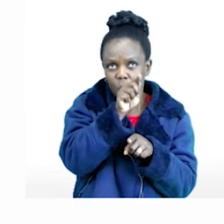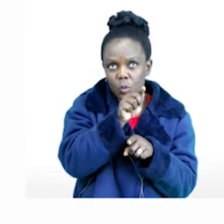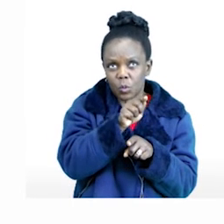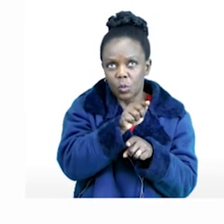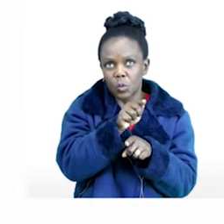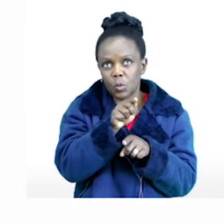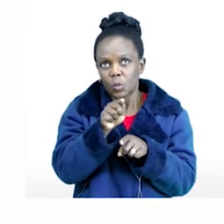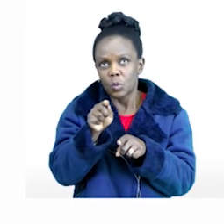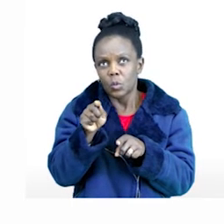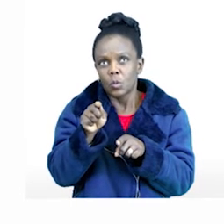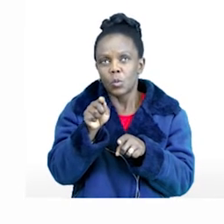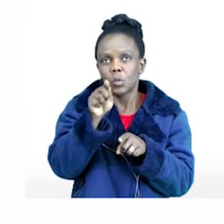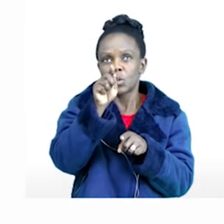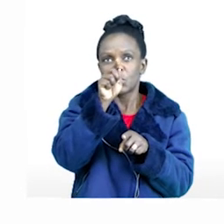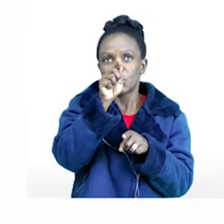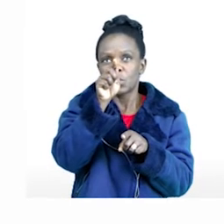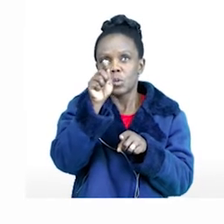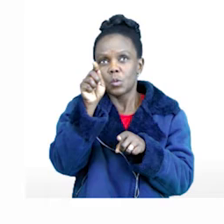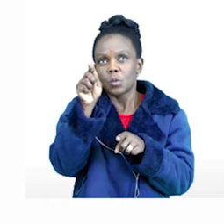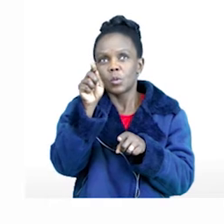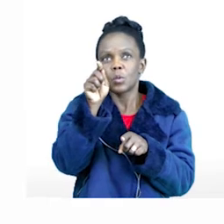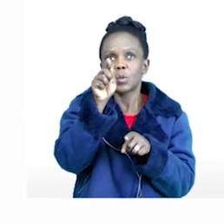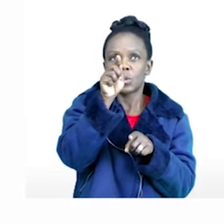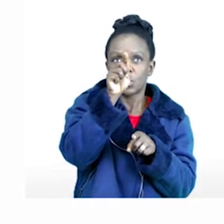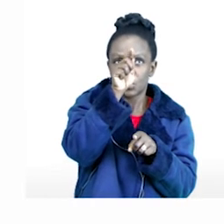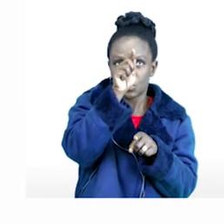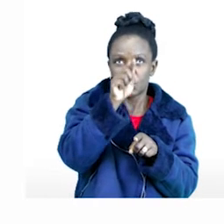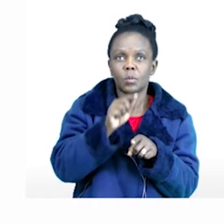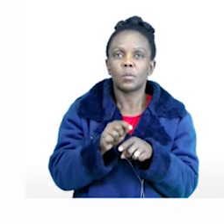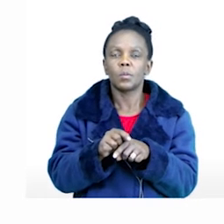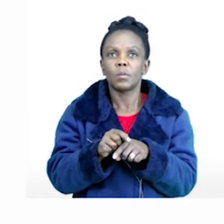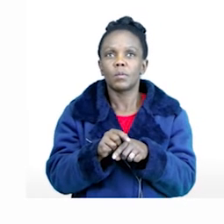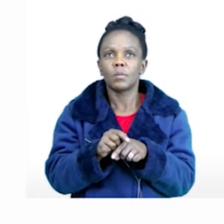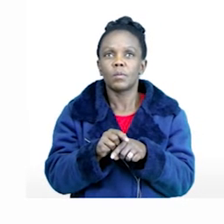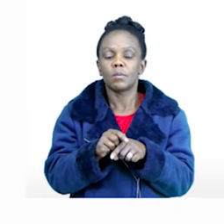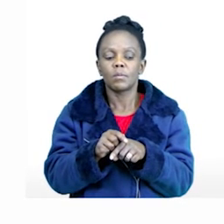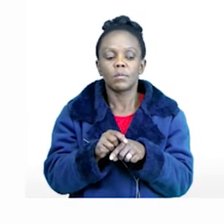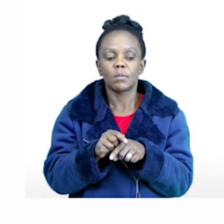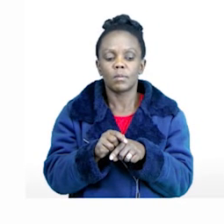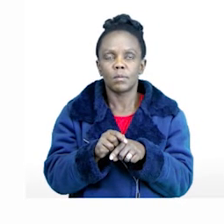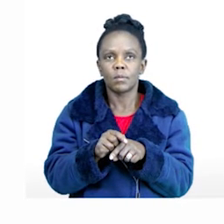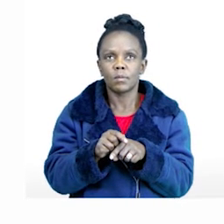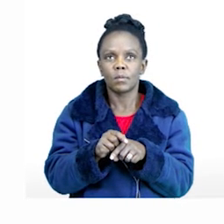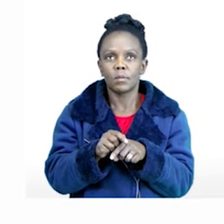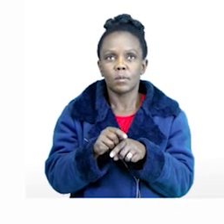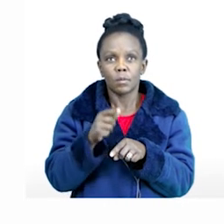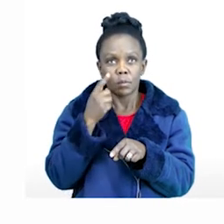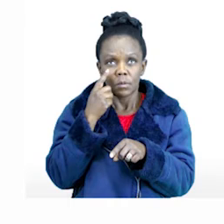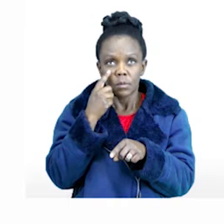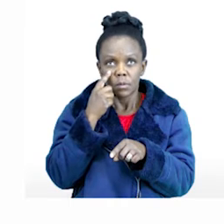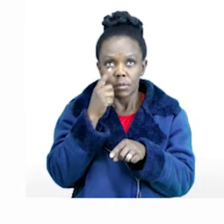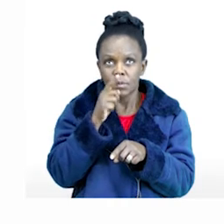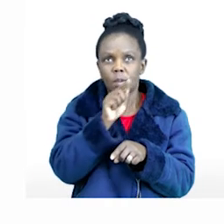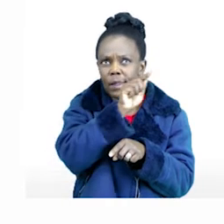same one except for one dot. If you look carefully, right in the middle, there